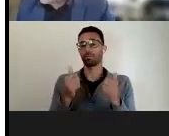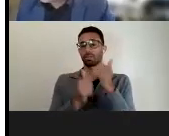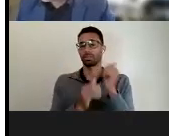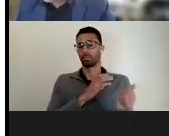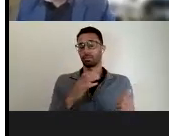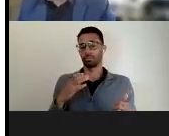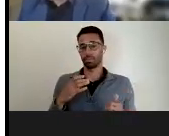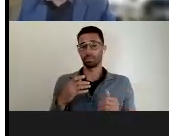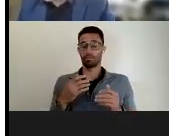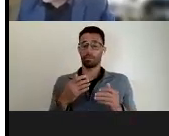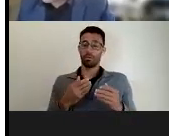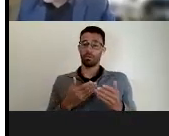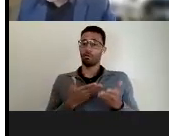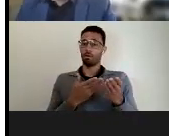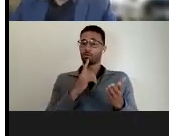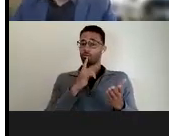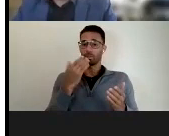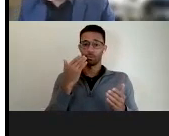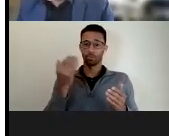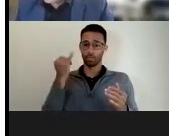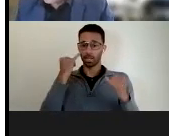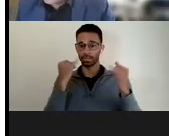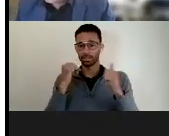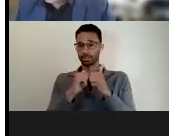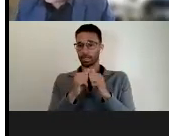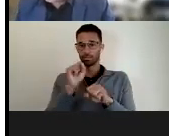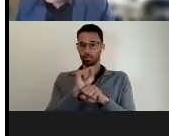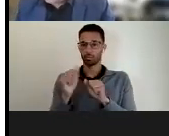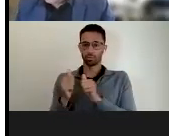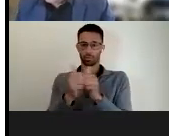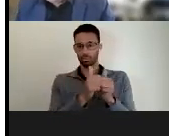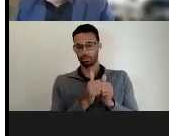good ideas on how to work together. Go ahead, next slide.